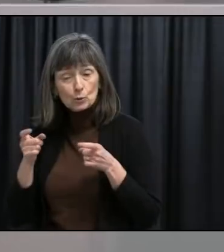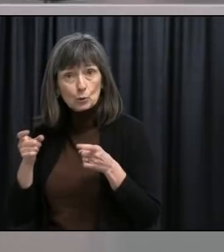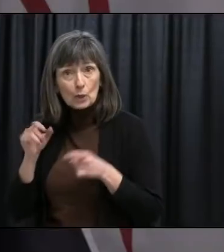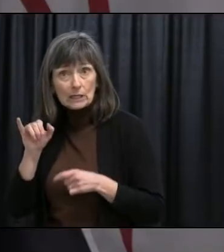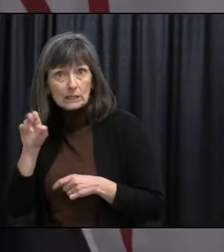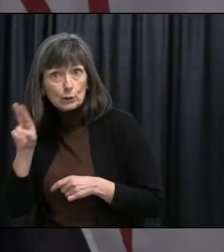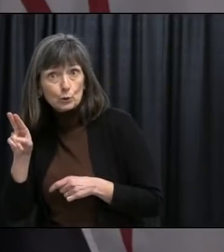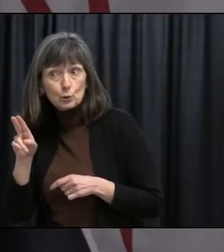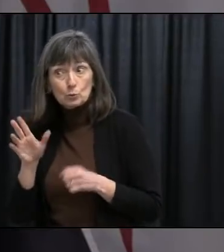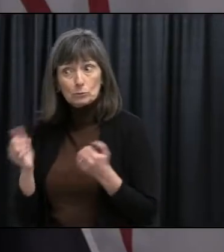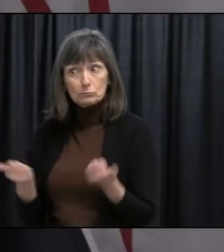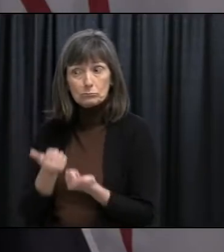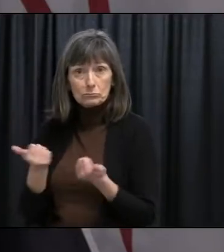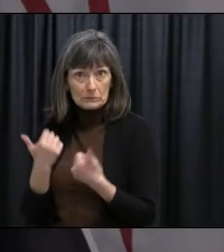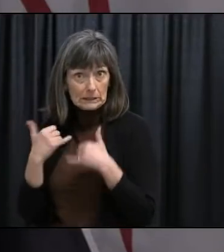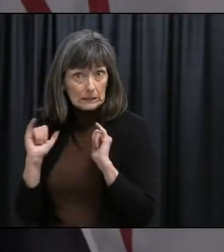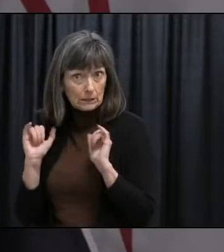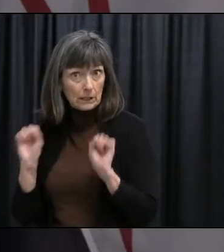ICU?